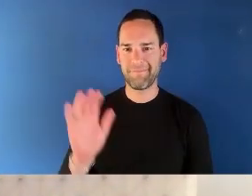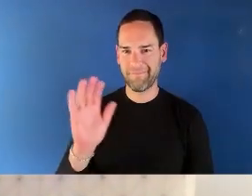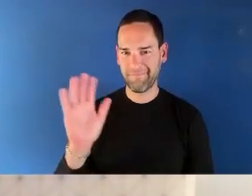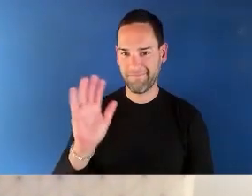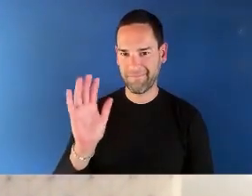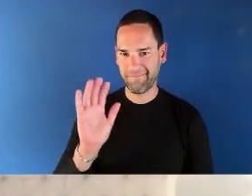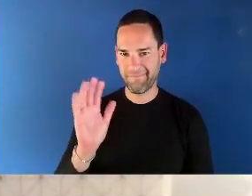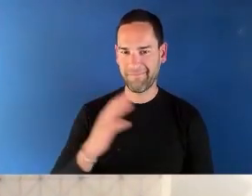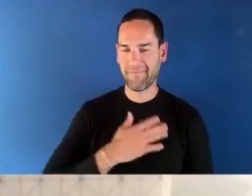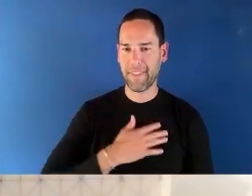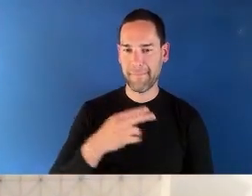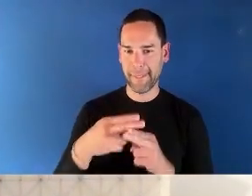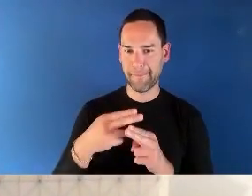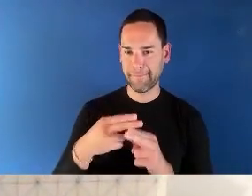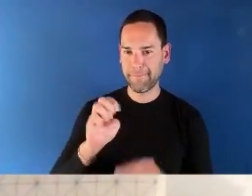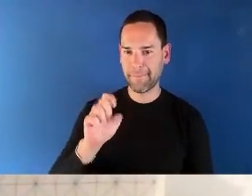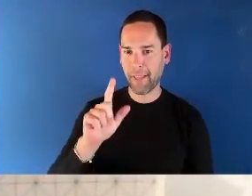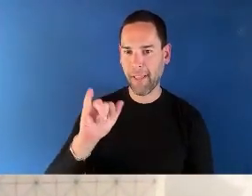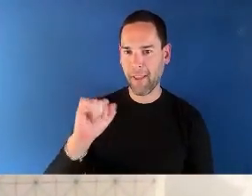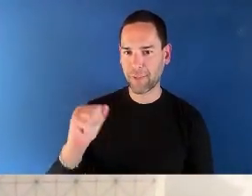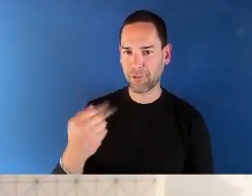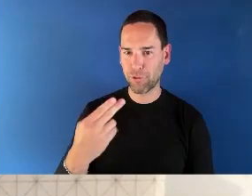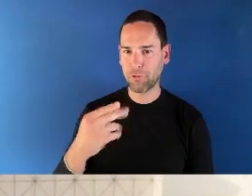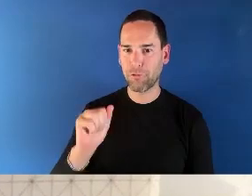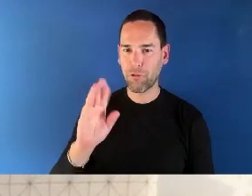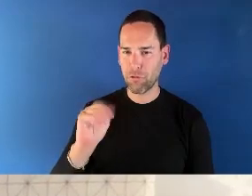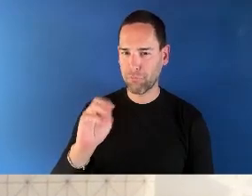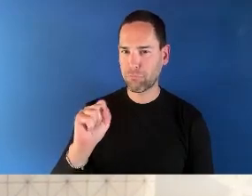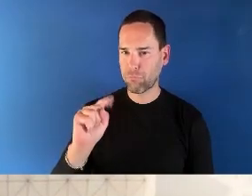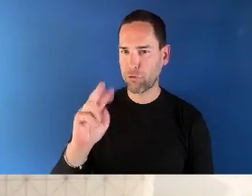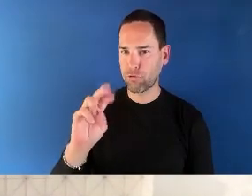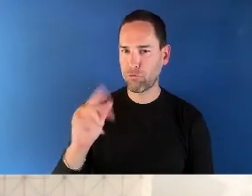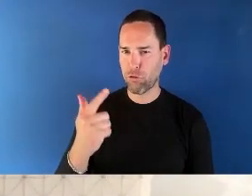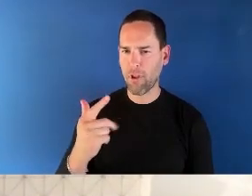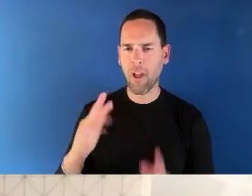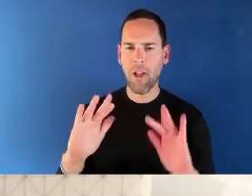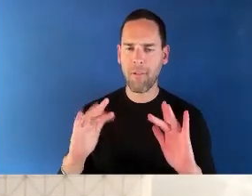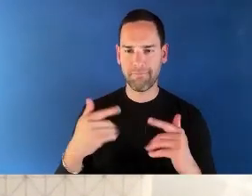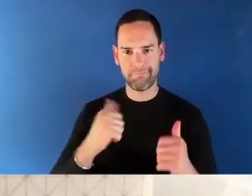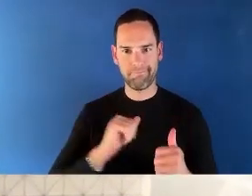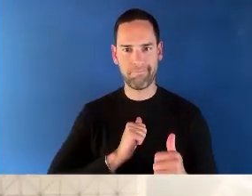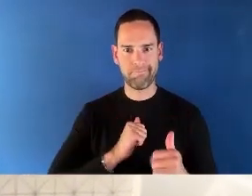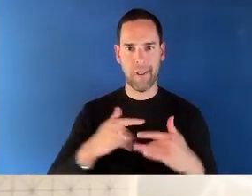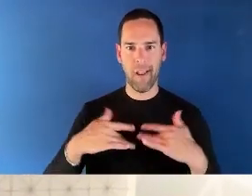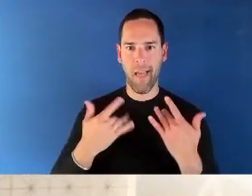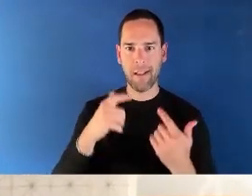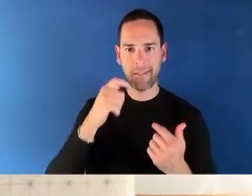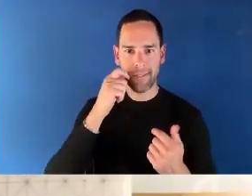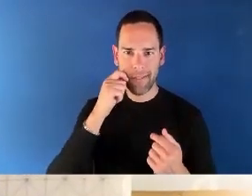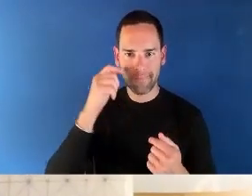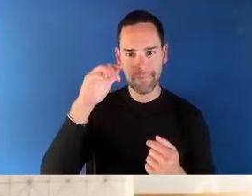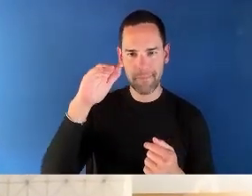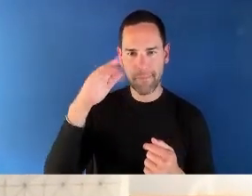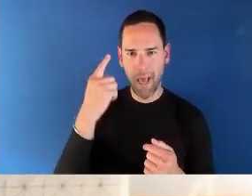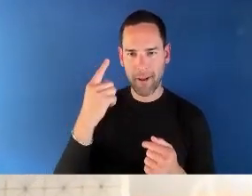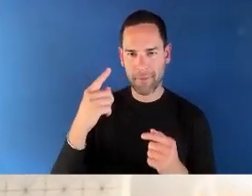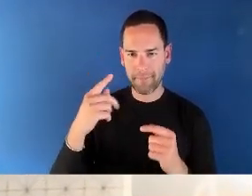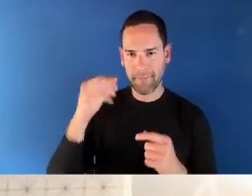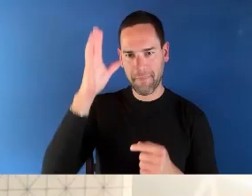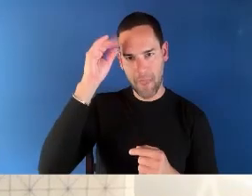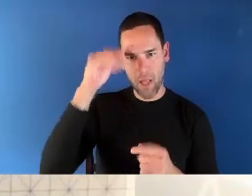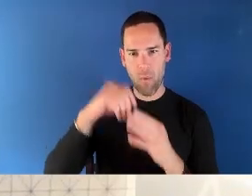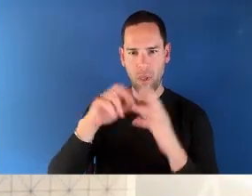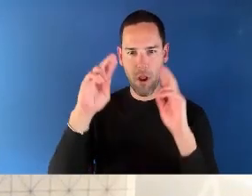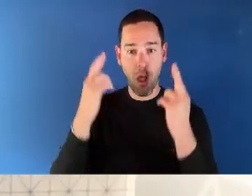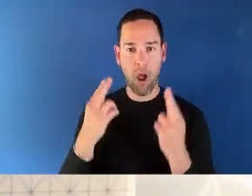Hello, I am Elijah Armstrong. I am a lighter skinned black male with locks, wearing a gray t shirt, and this